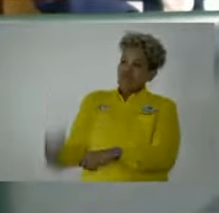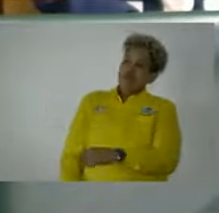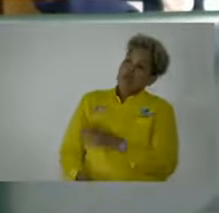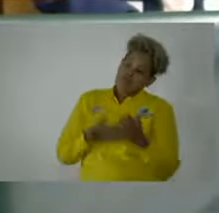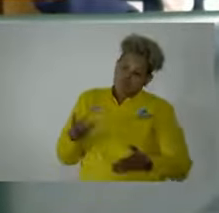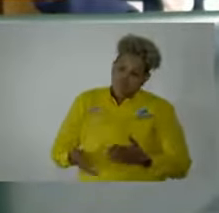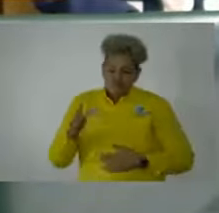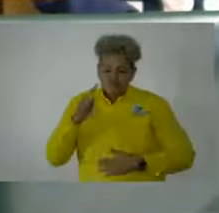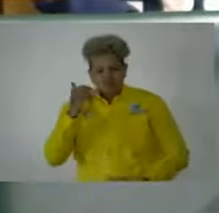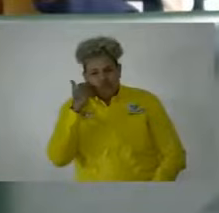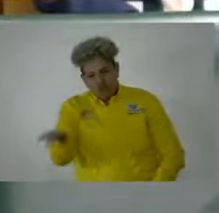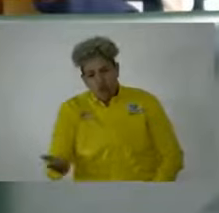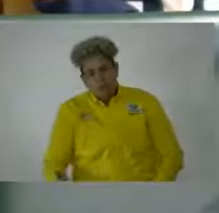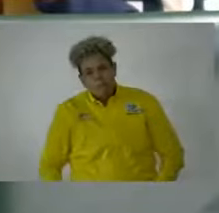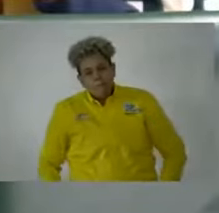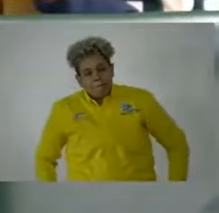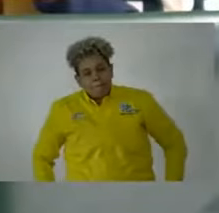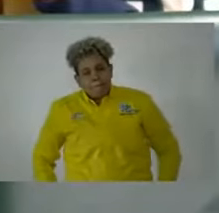it's a crying shame.